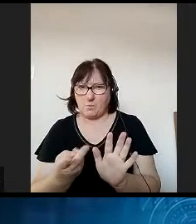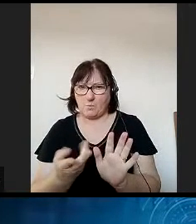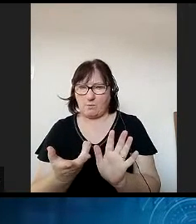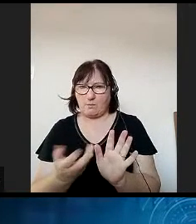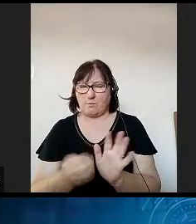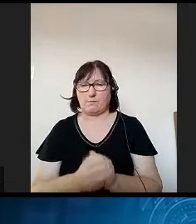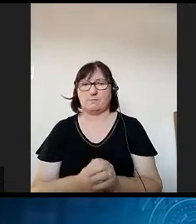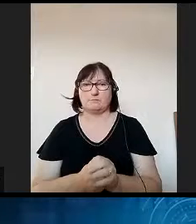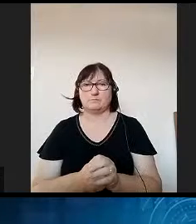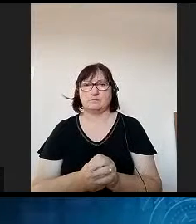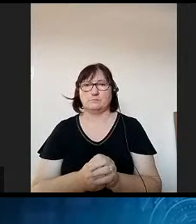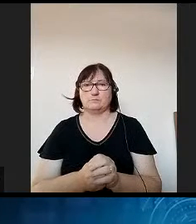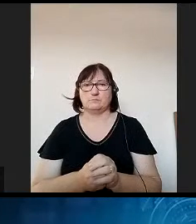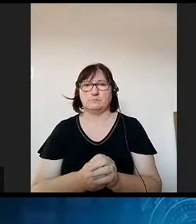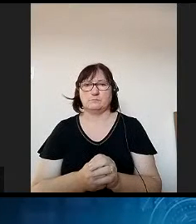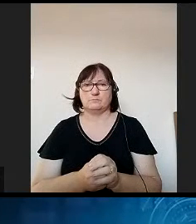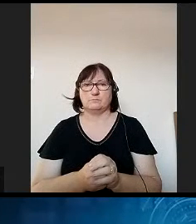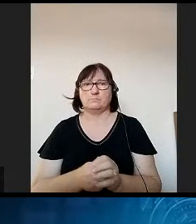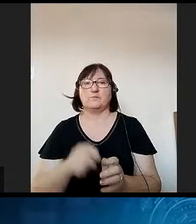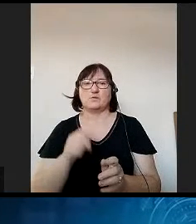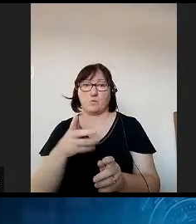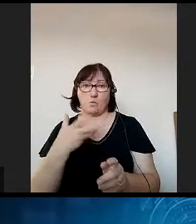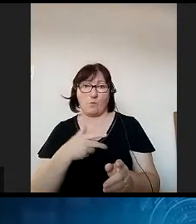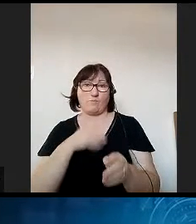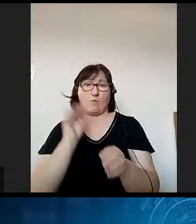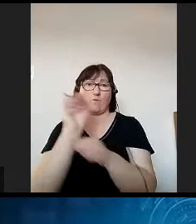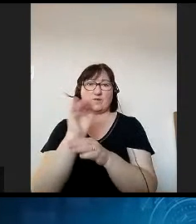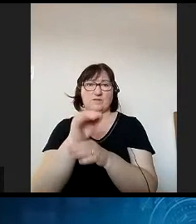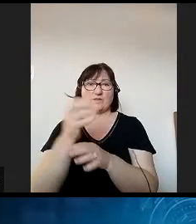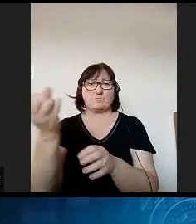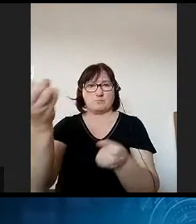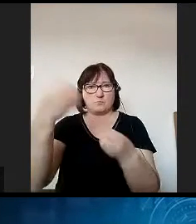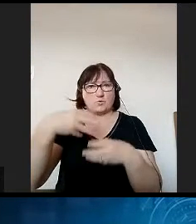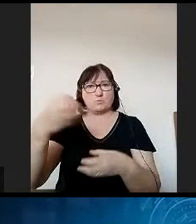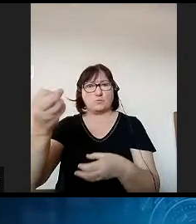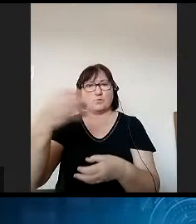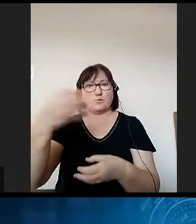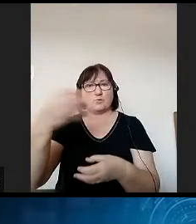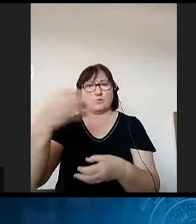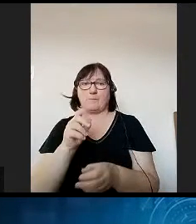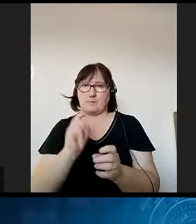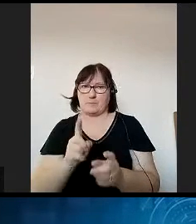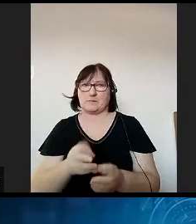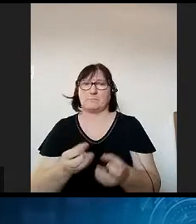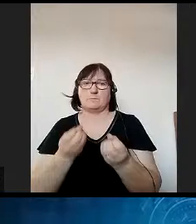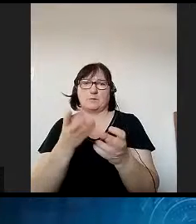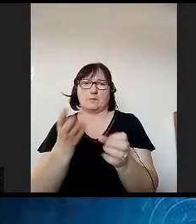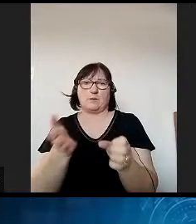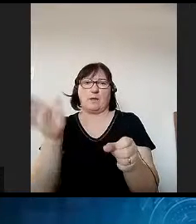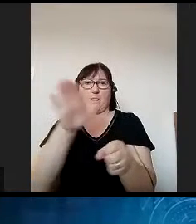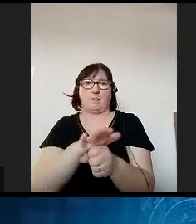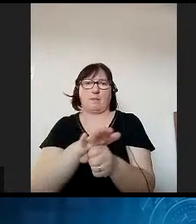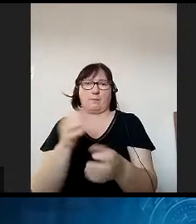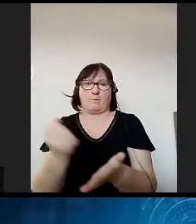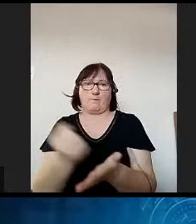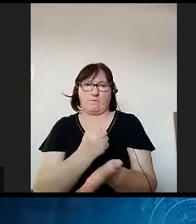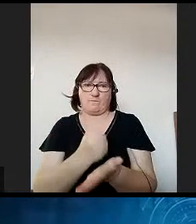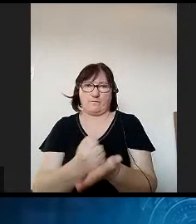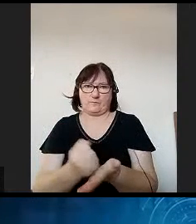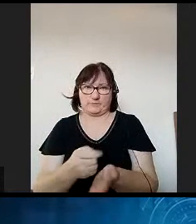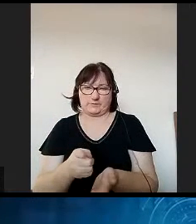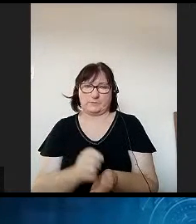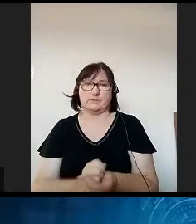applications for intended imports are submitted directly at the head office because there has not been a bill of